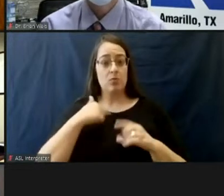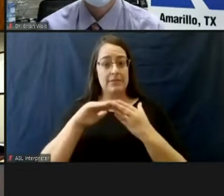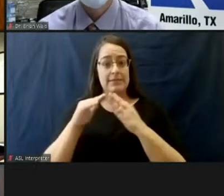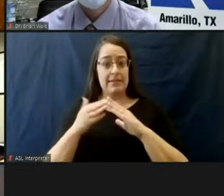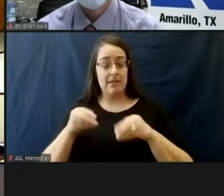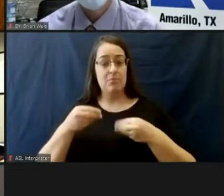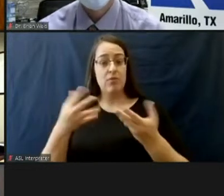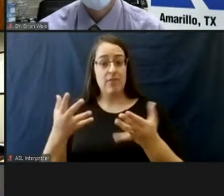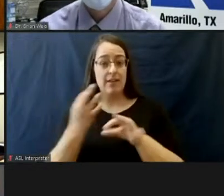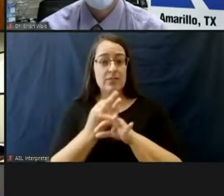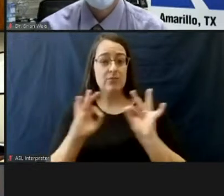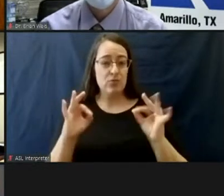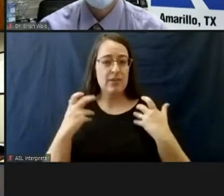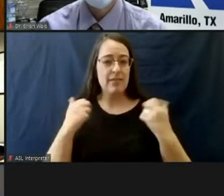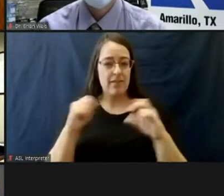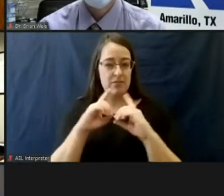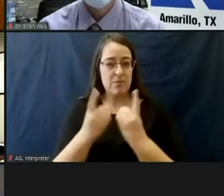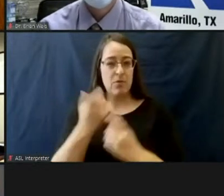department by calling